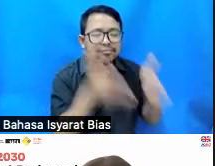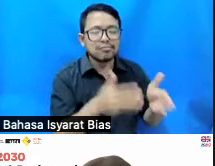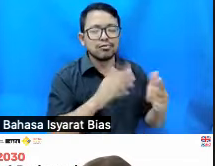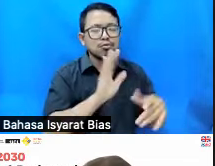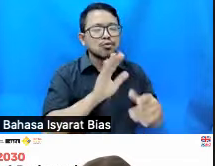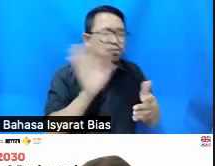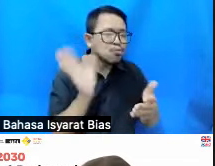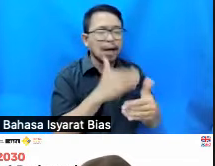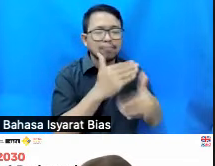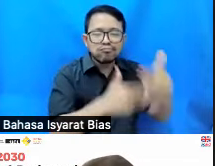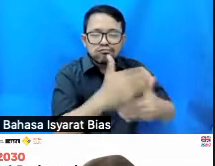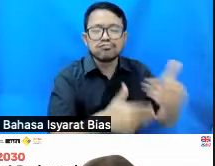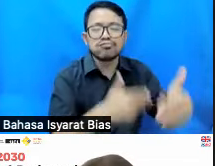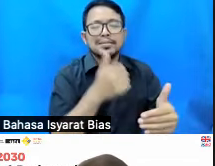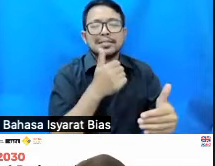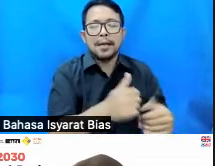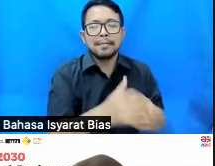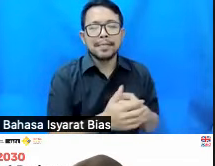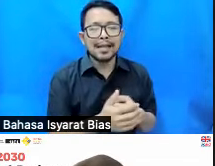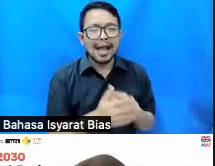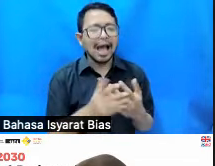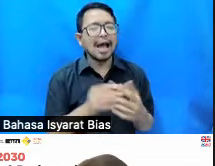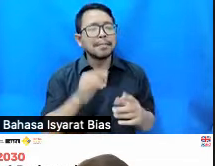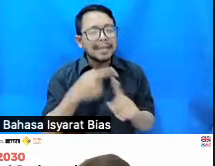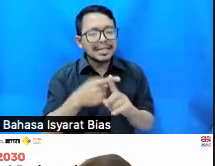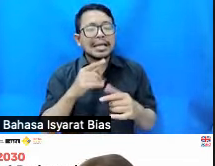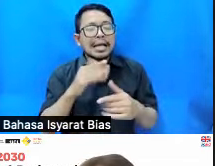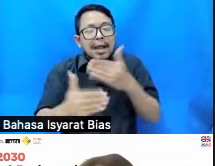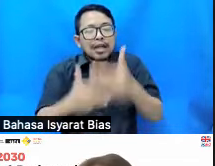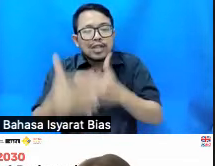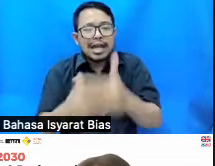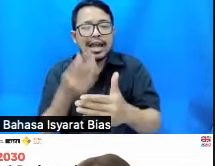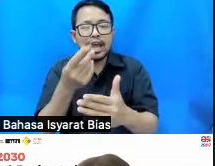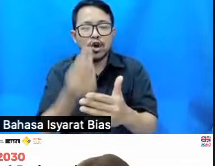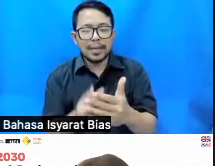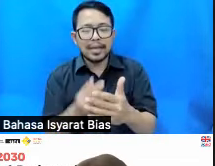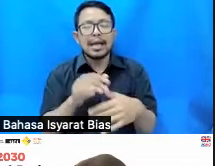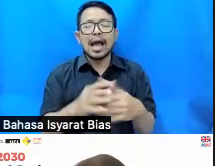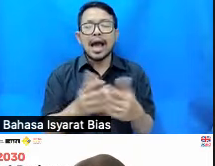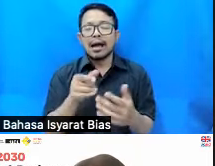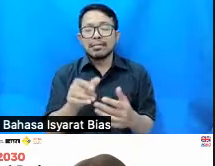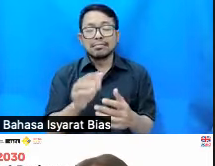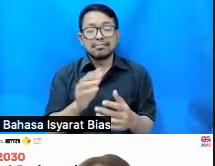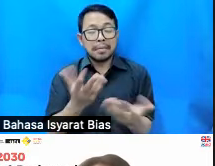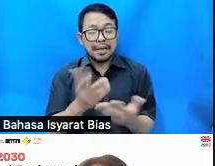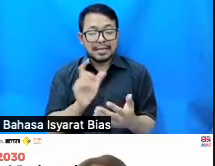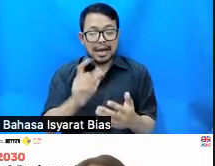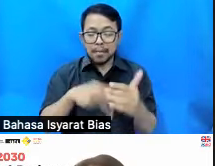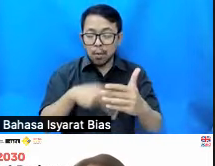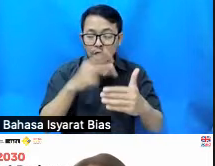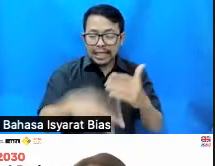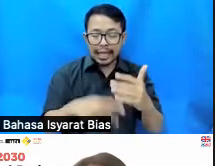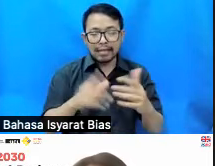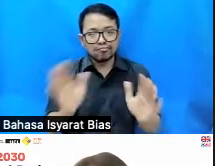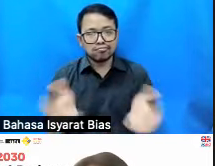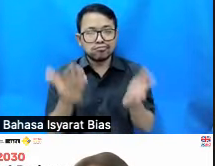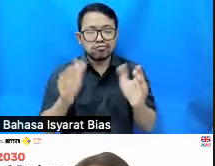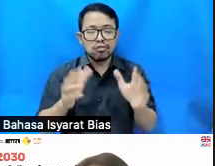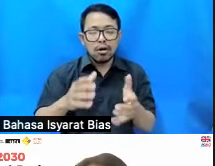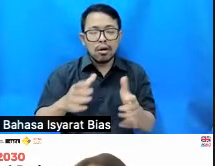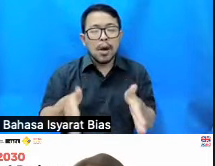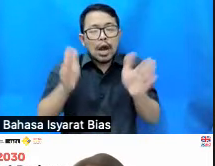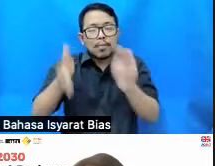economic sustainability and make sure that programs and projects that are implemented have funding and resources to be maintained in the long